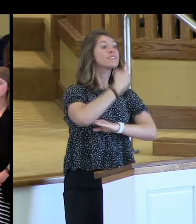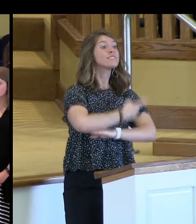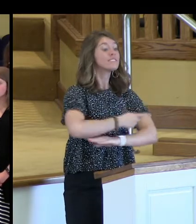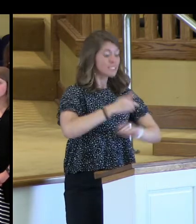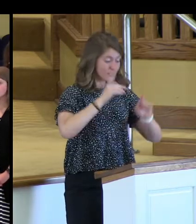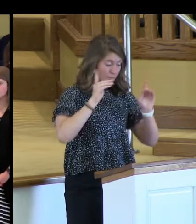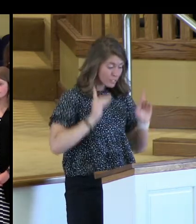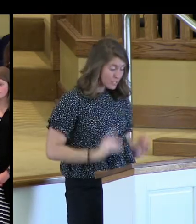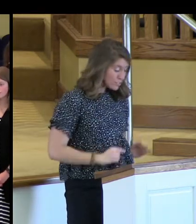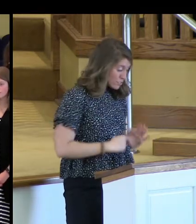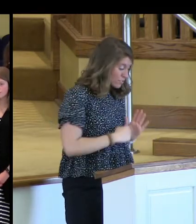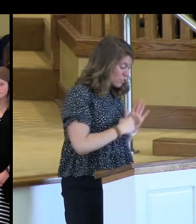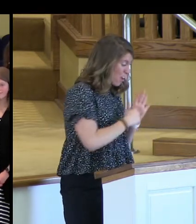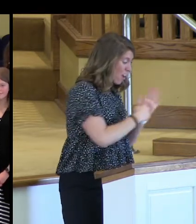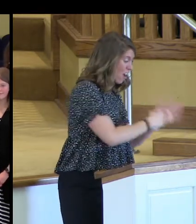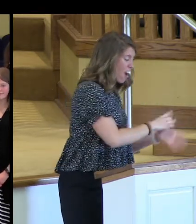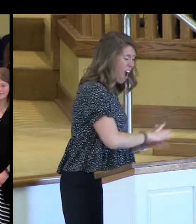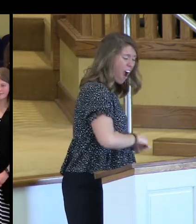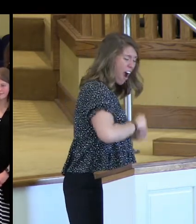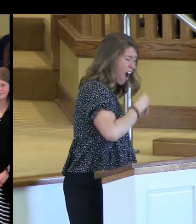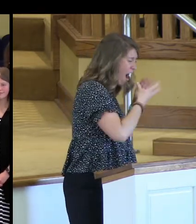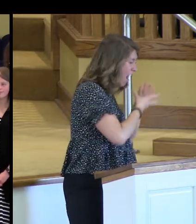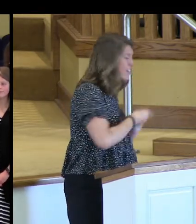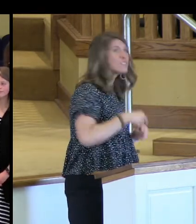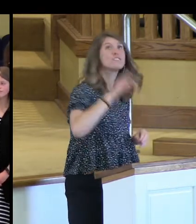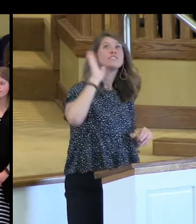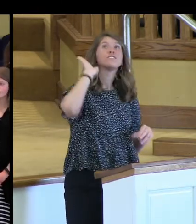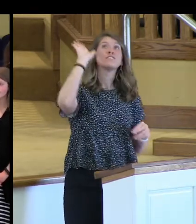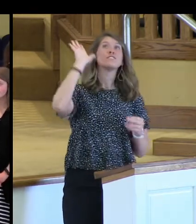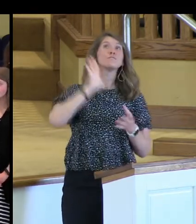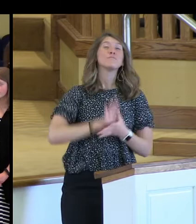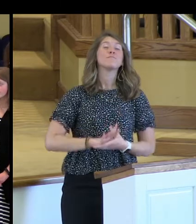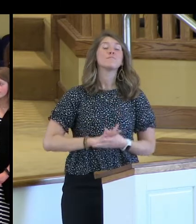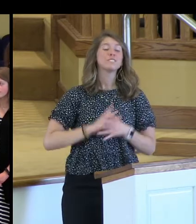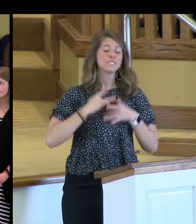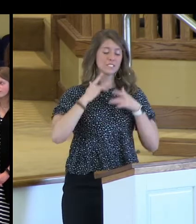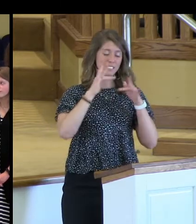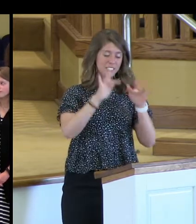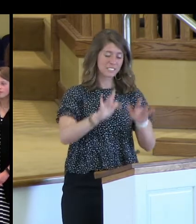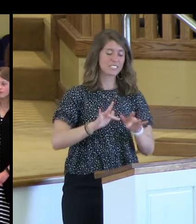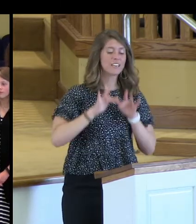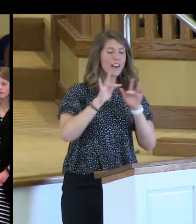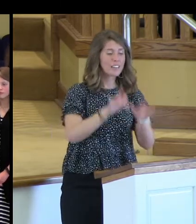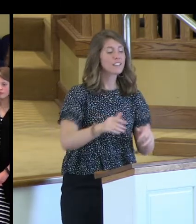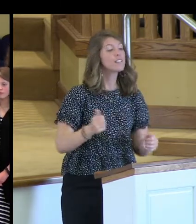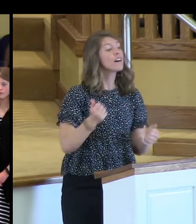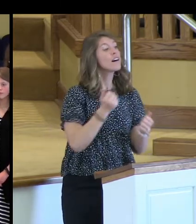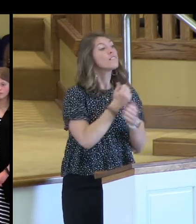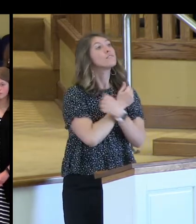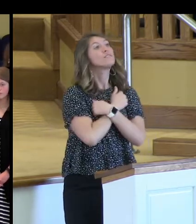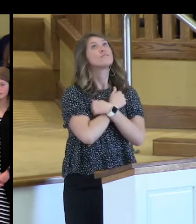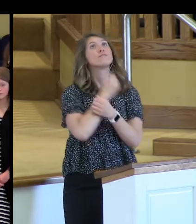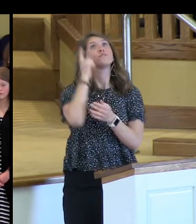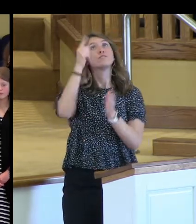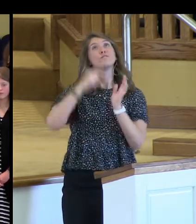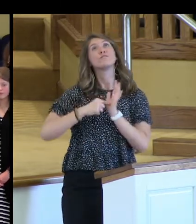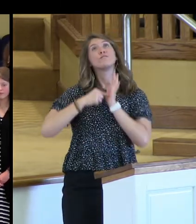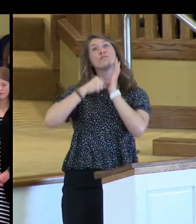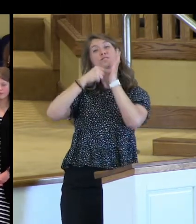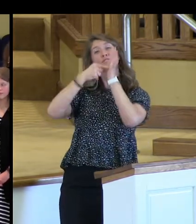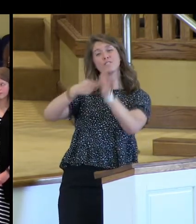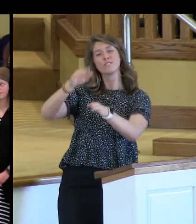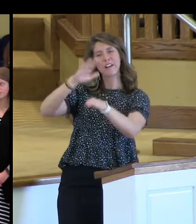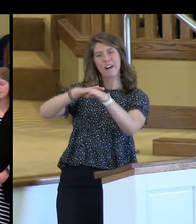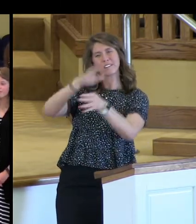day someone told me of your mercy and the love you showed on